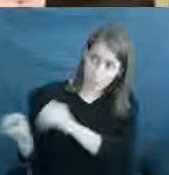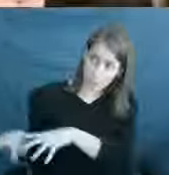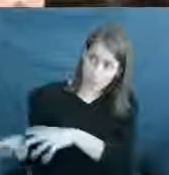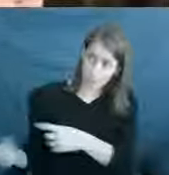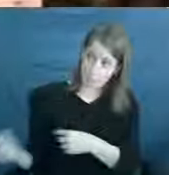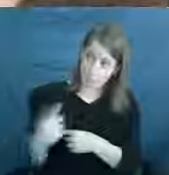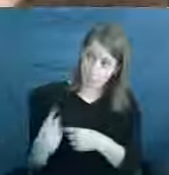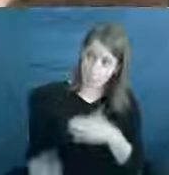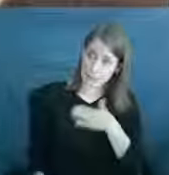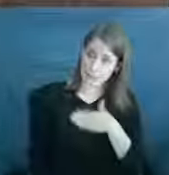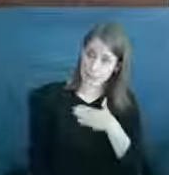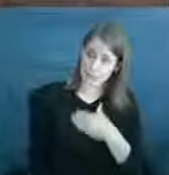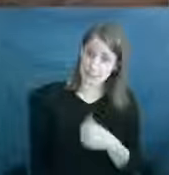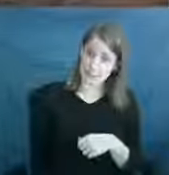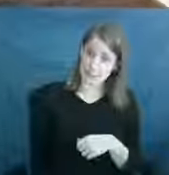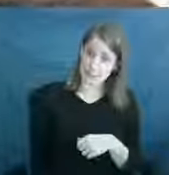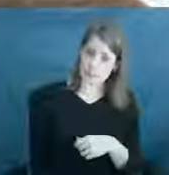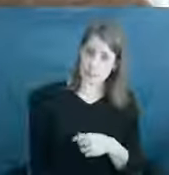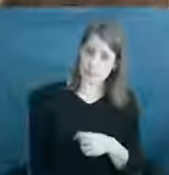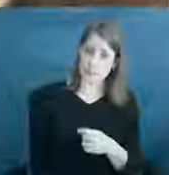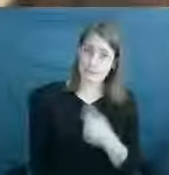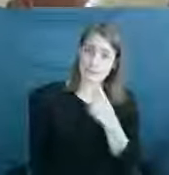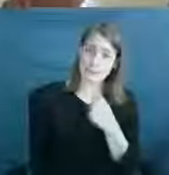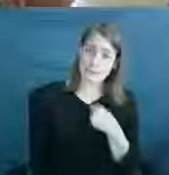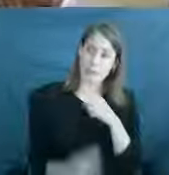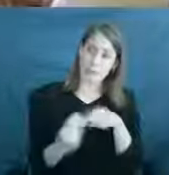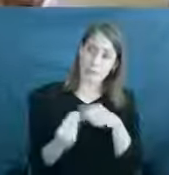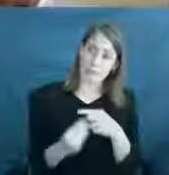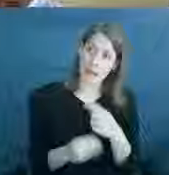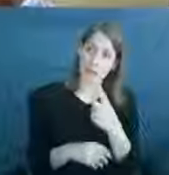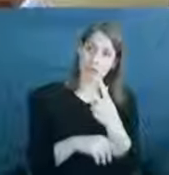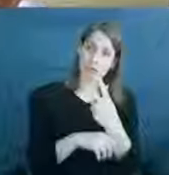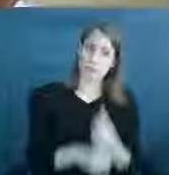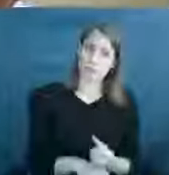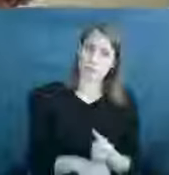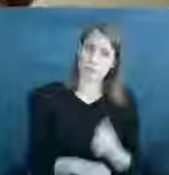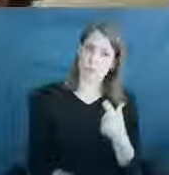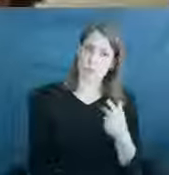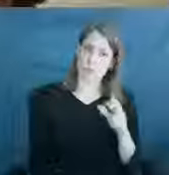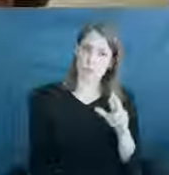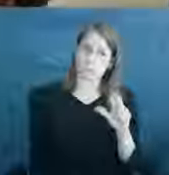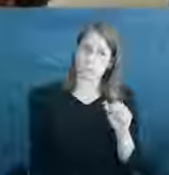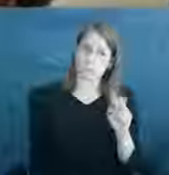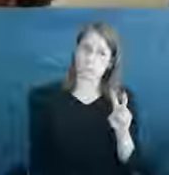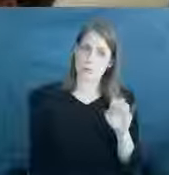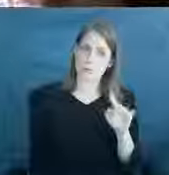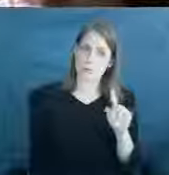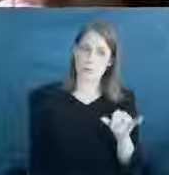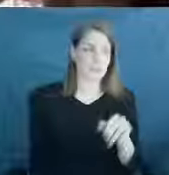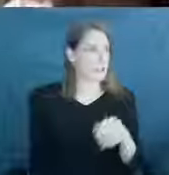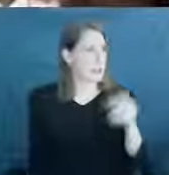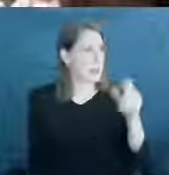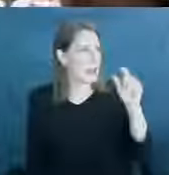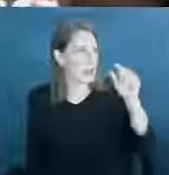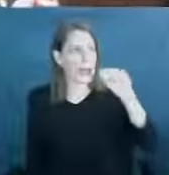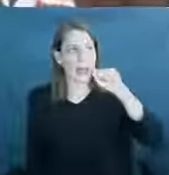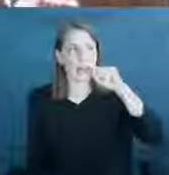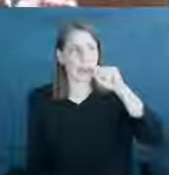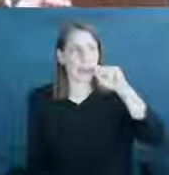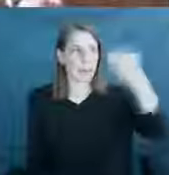corners. Luke, can you come over here? Sam, can you put your tool down and come over here, please? Thank you very much. Tell me about